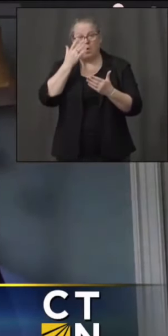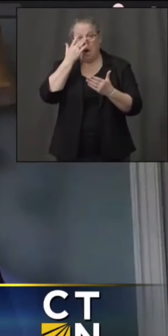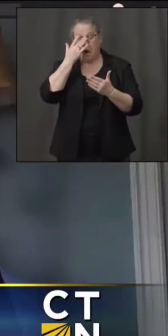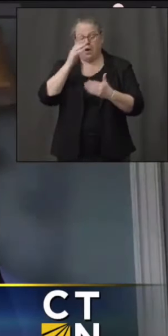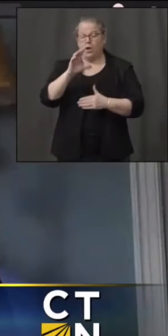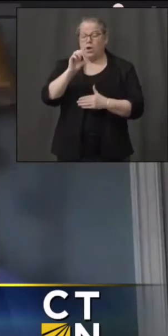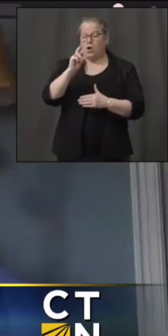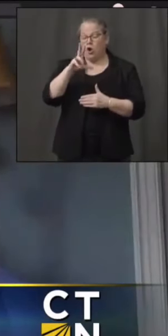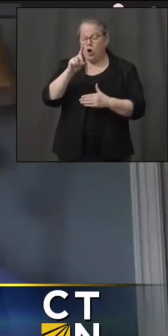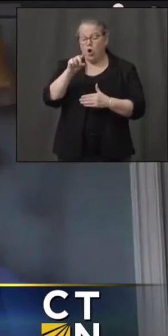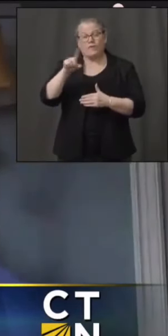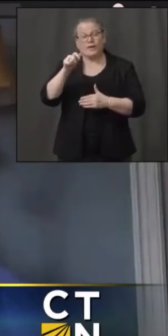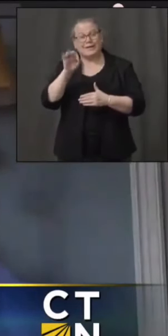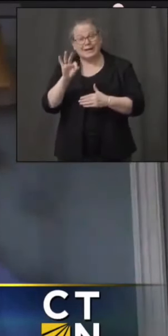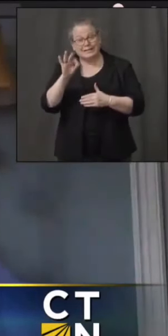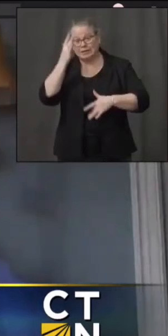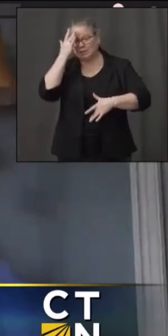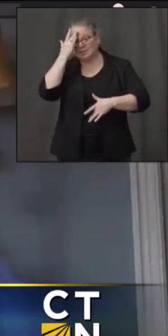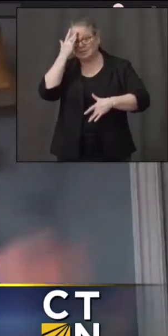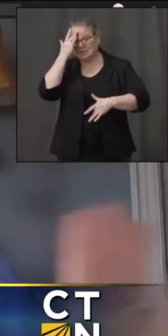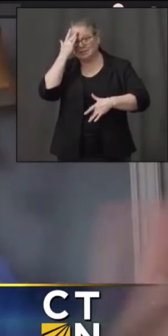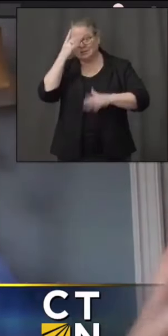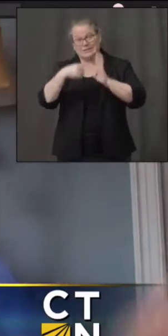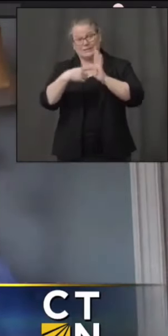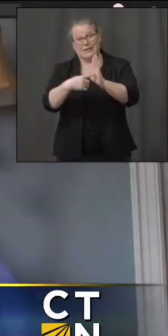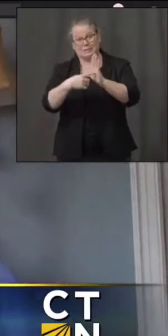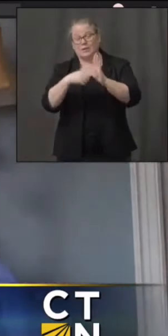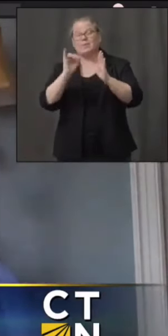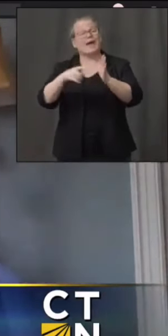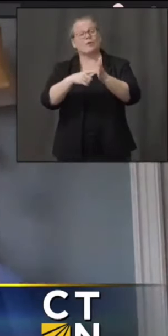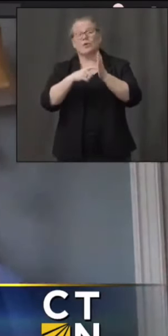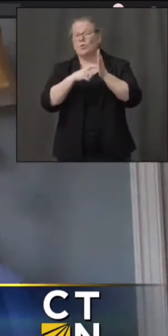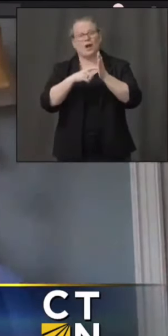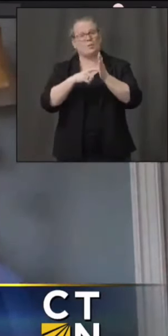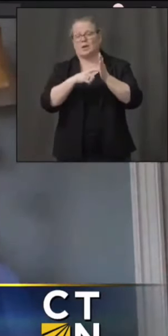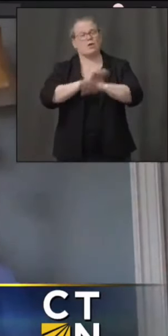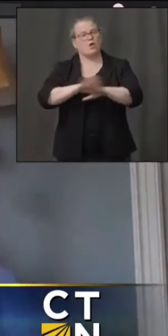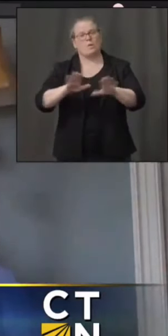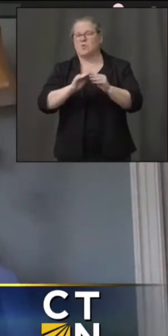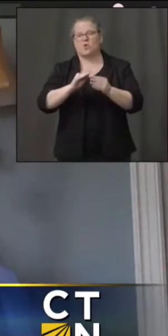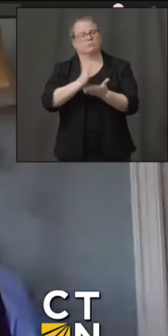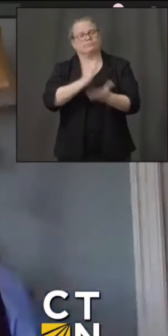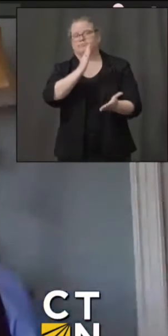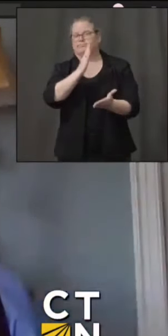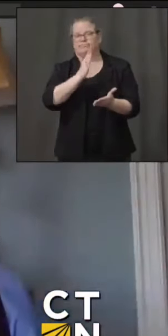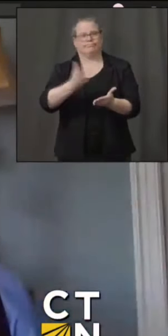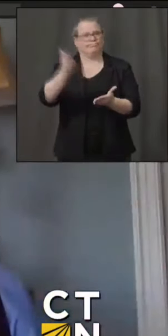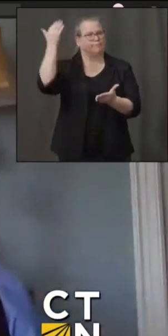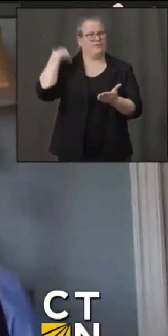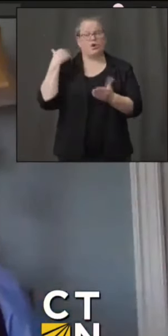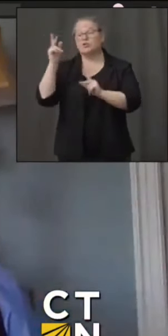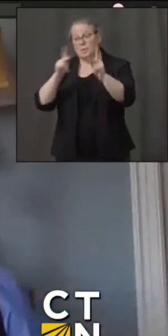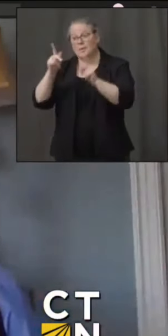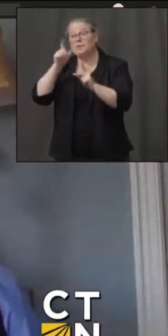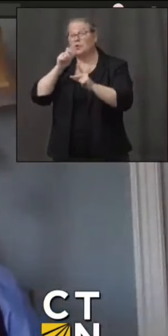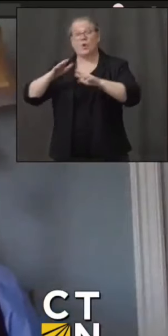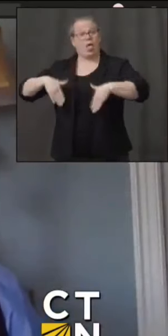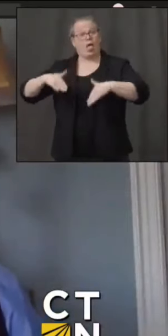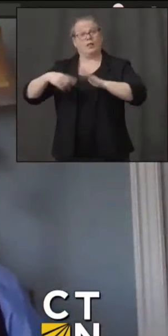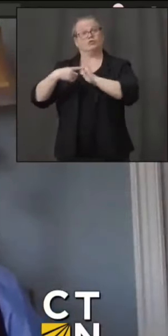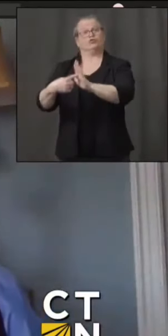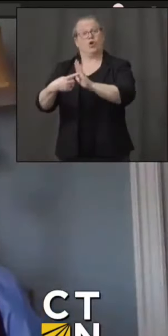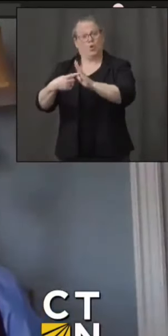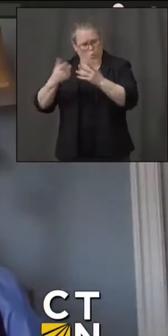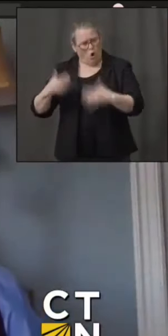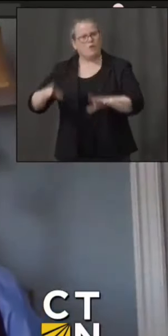in order to be tested. That went away a long time ago, and we are already testing people who are asymptomatic. But